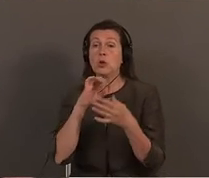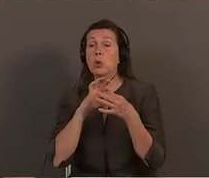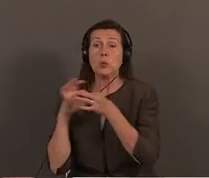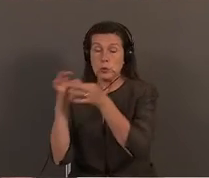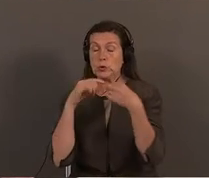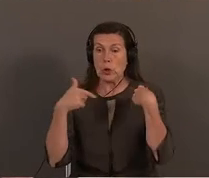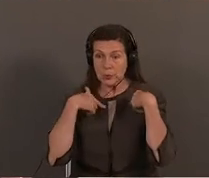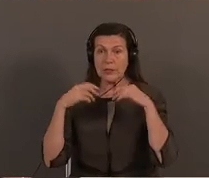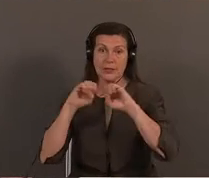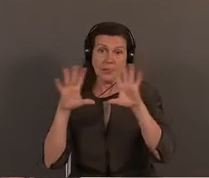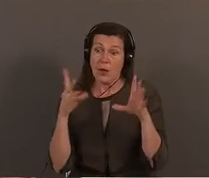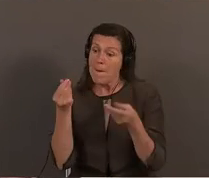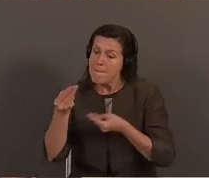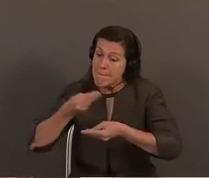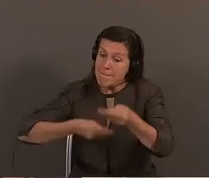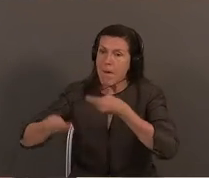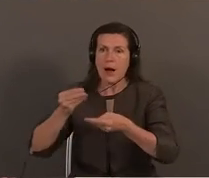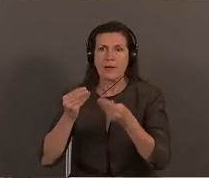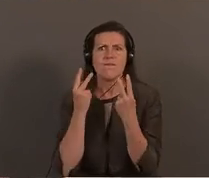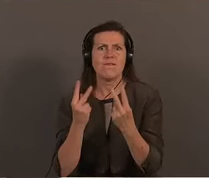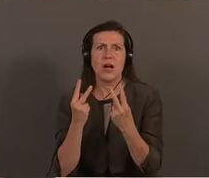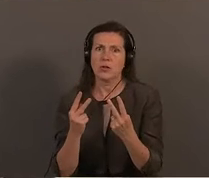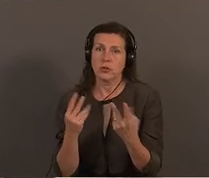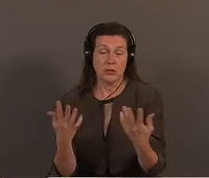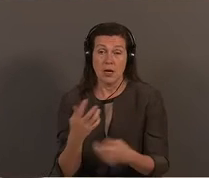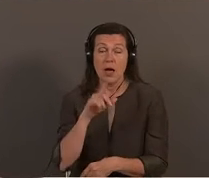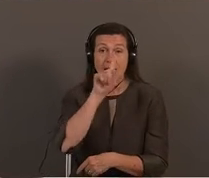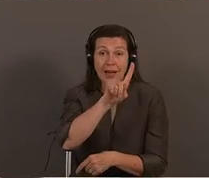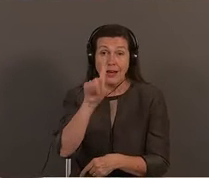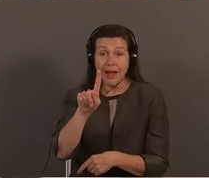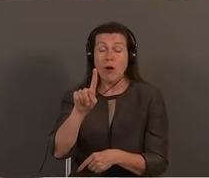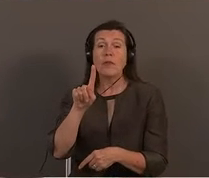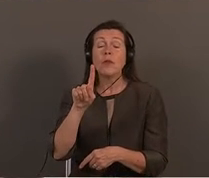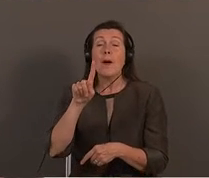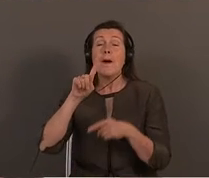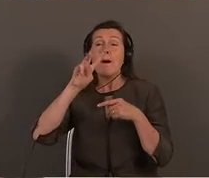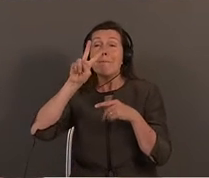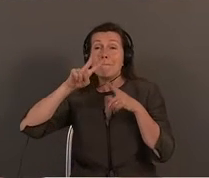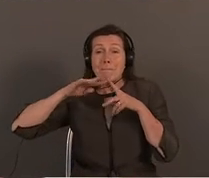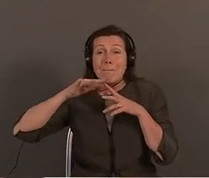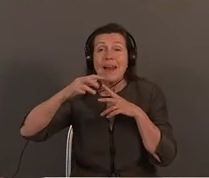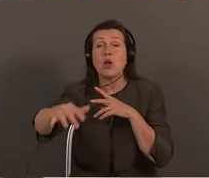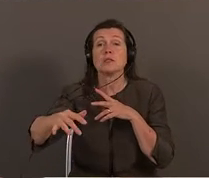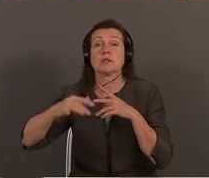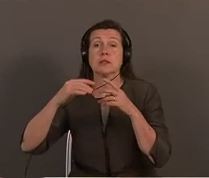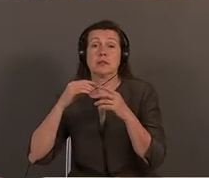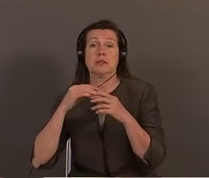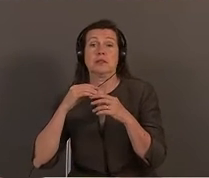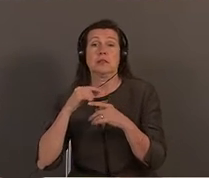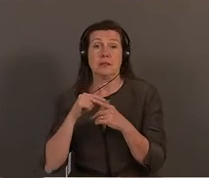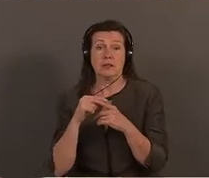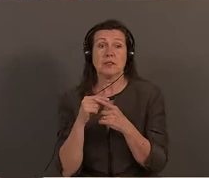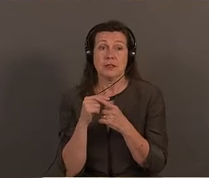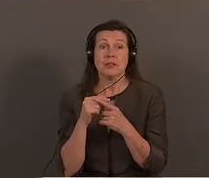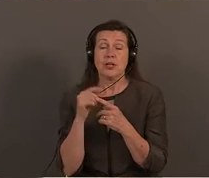So market value of this band is somewhere 11 billion euros, but influence on economical development will